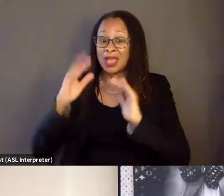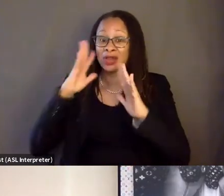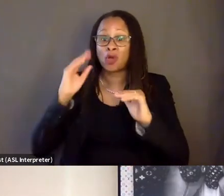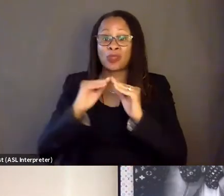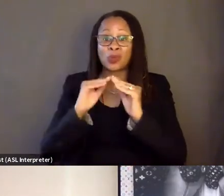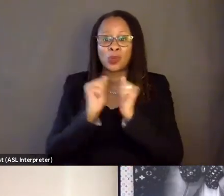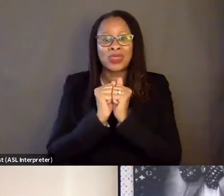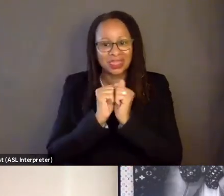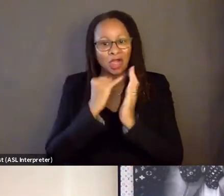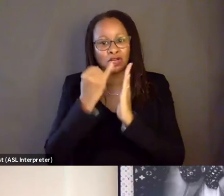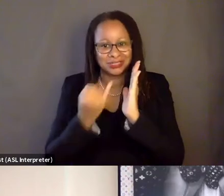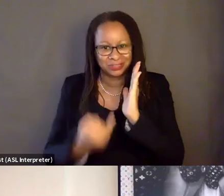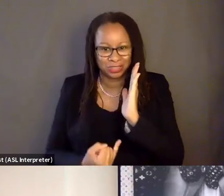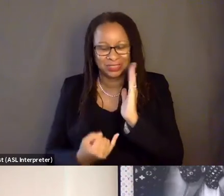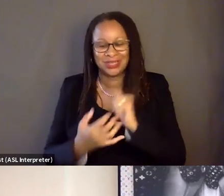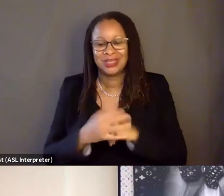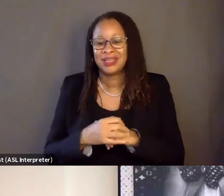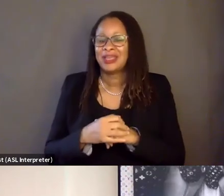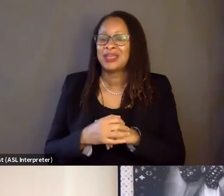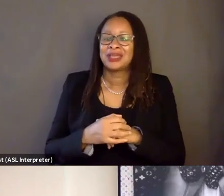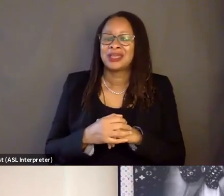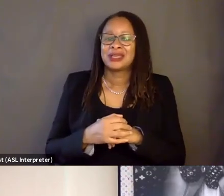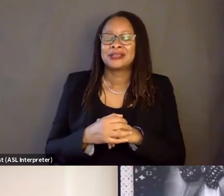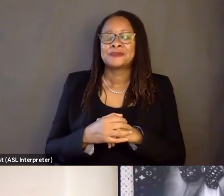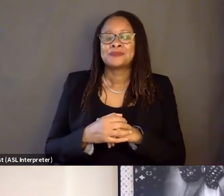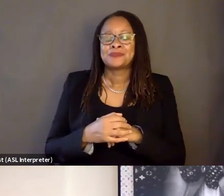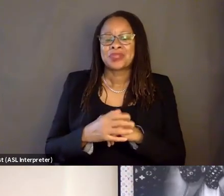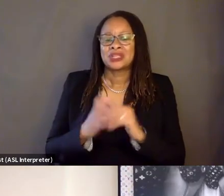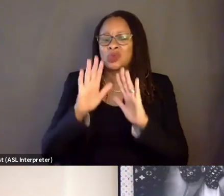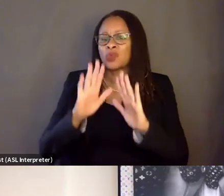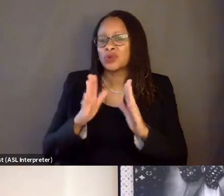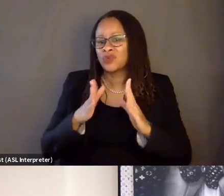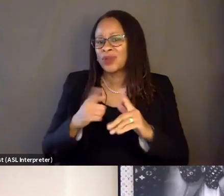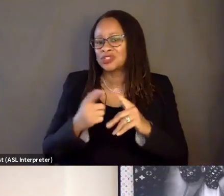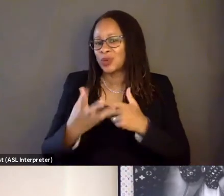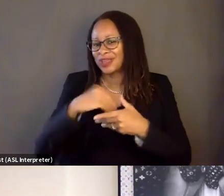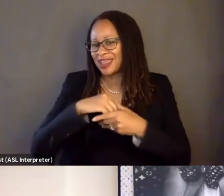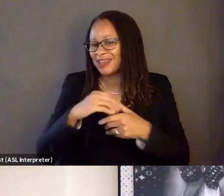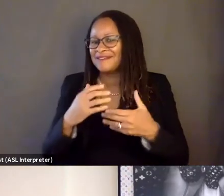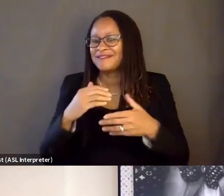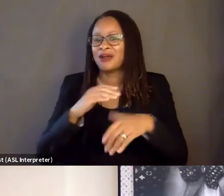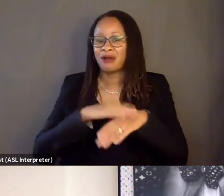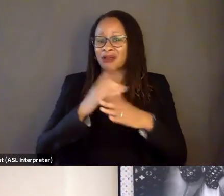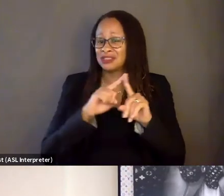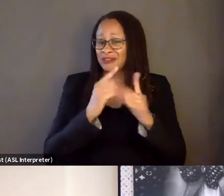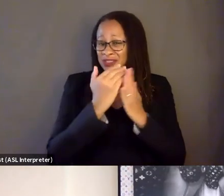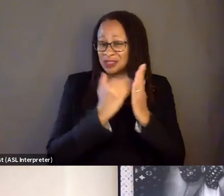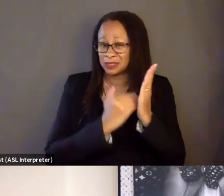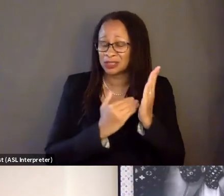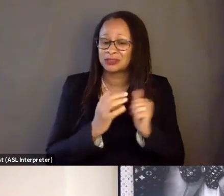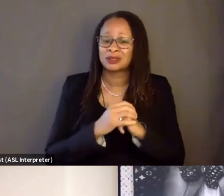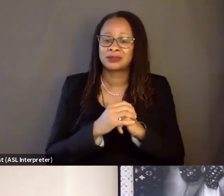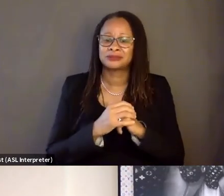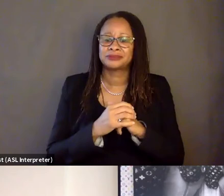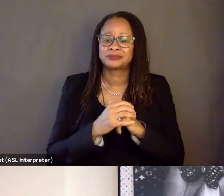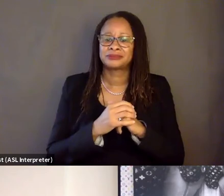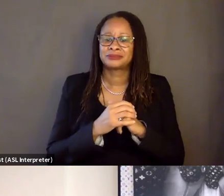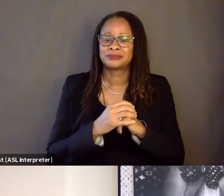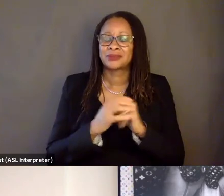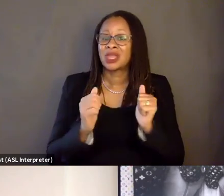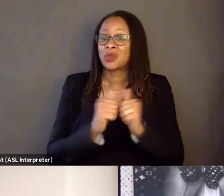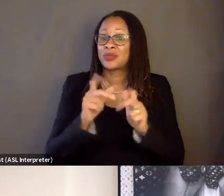artistry, is a wonderful way to kind of engage on subjects. And in terms of